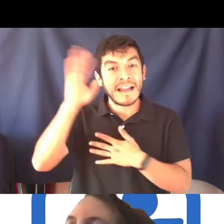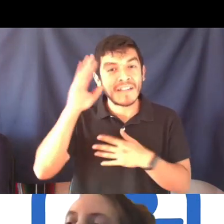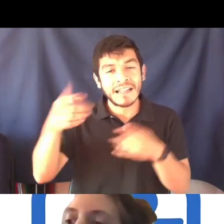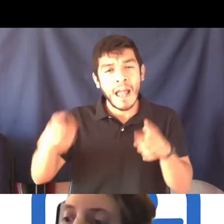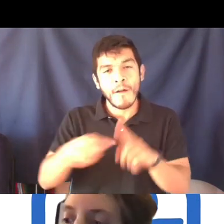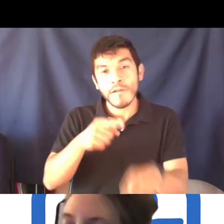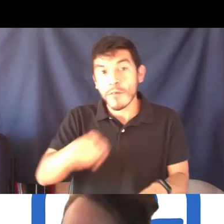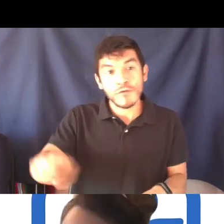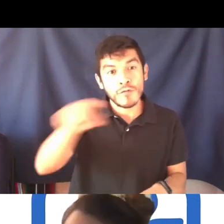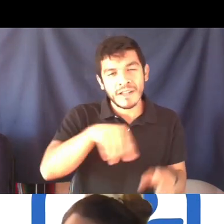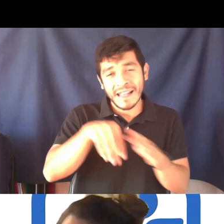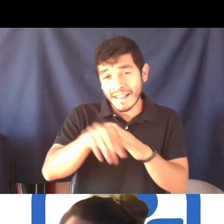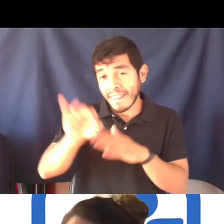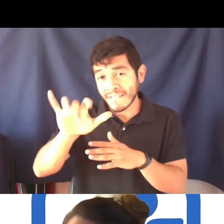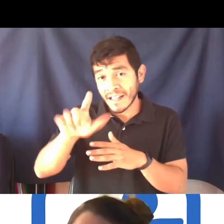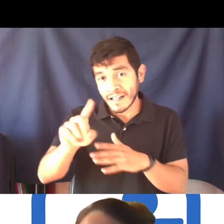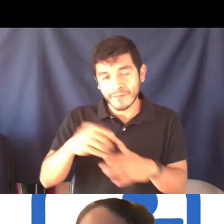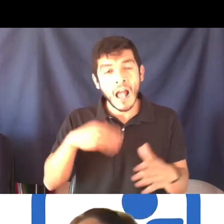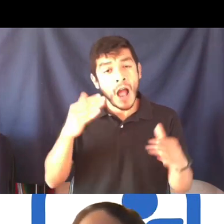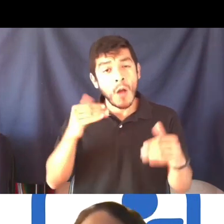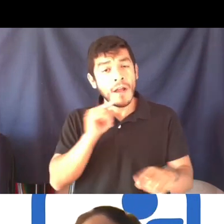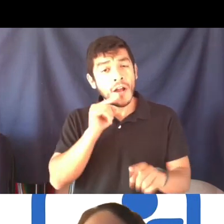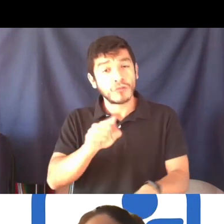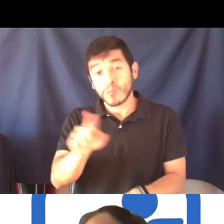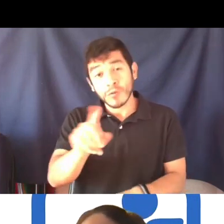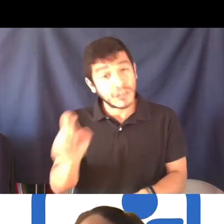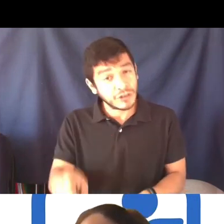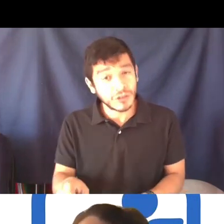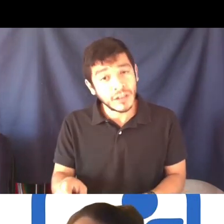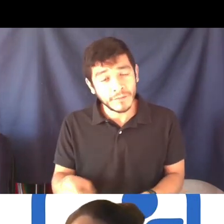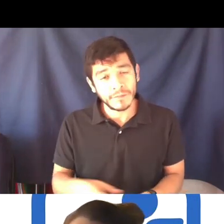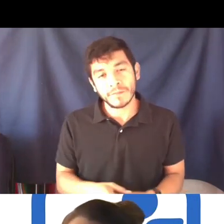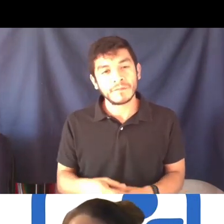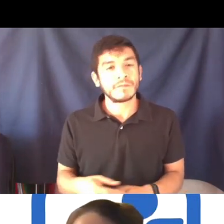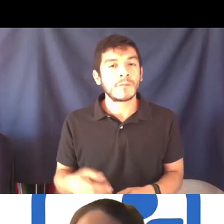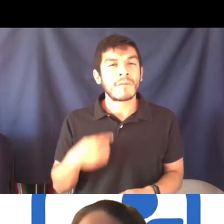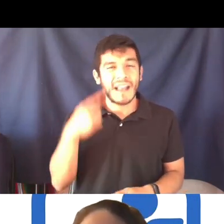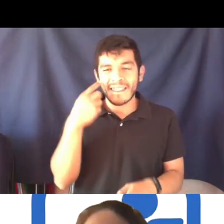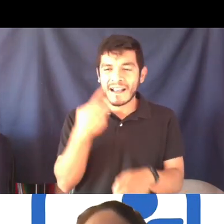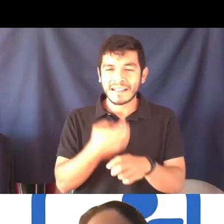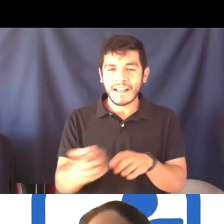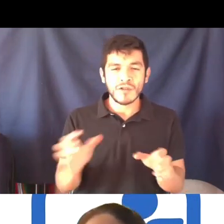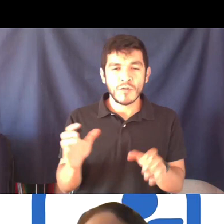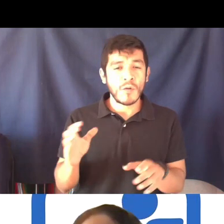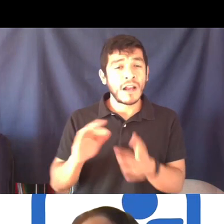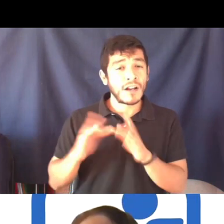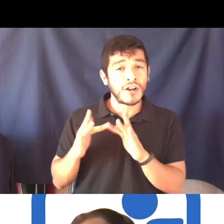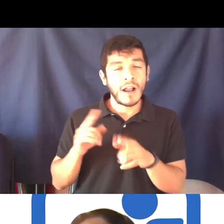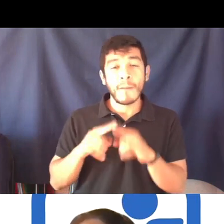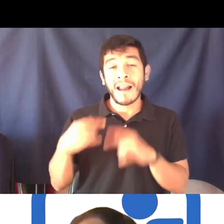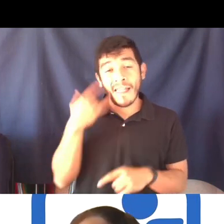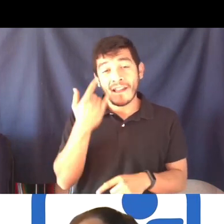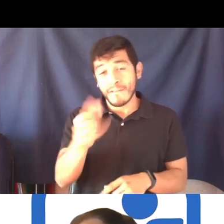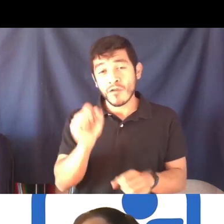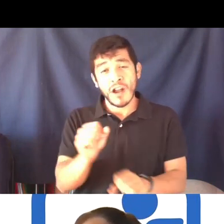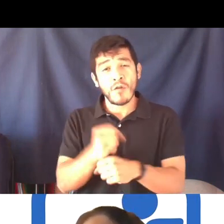things. So I hope that answers your question. I think it's tough to do virtually, but I think if you can create that